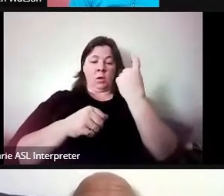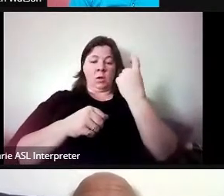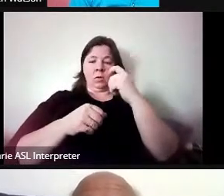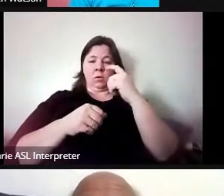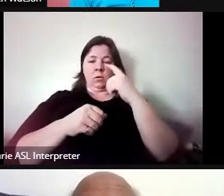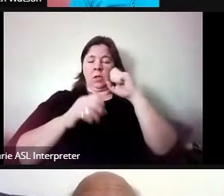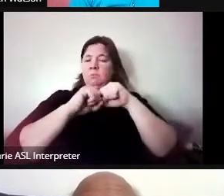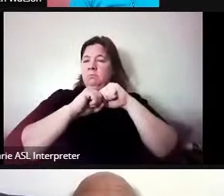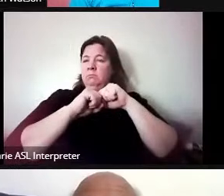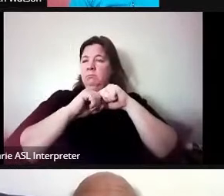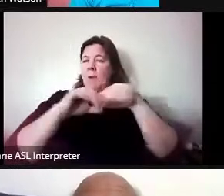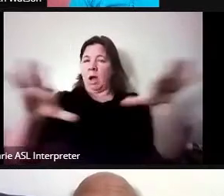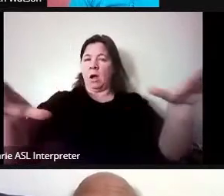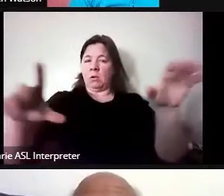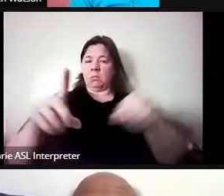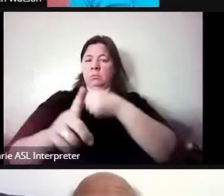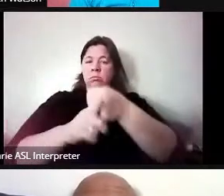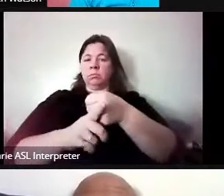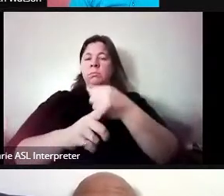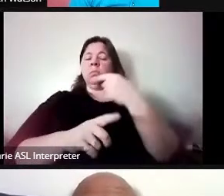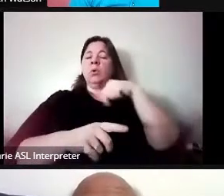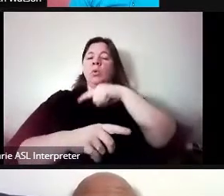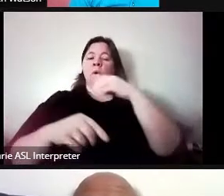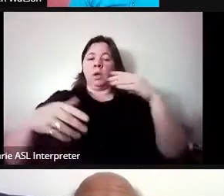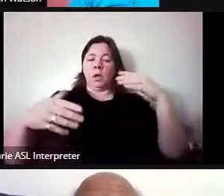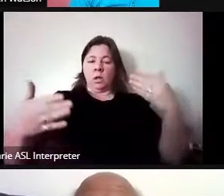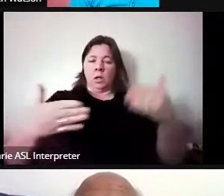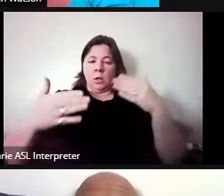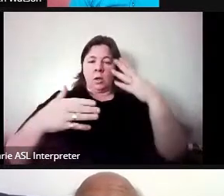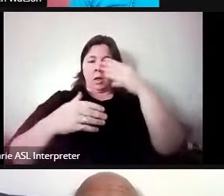so much that we are here. And